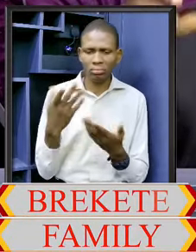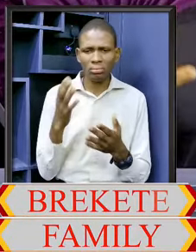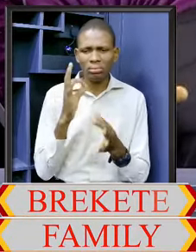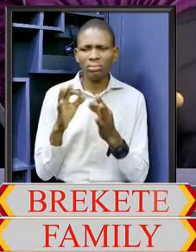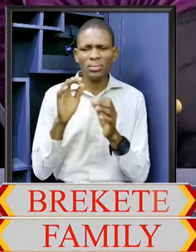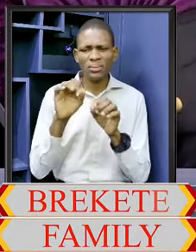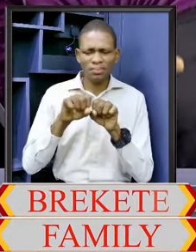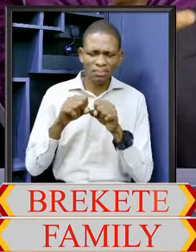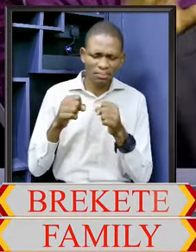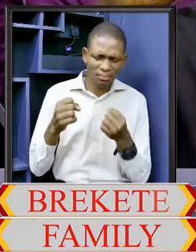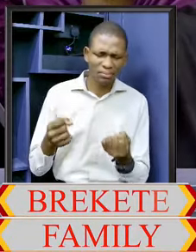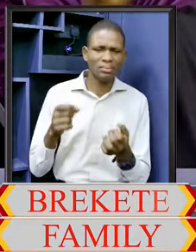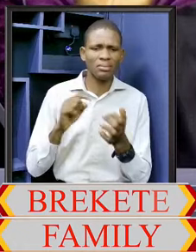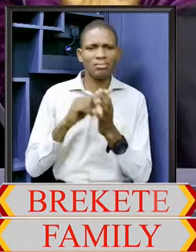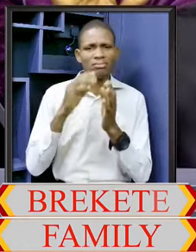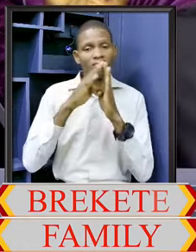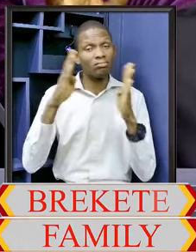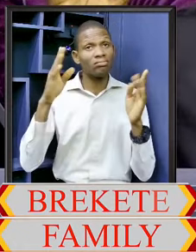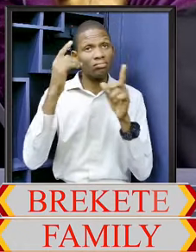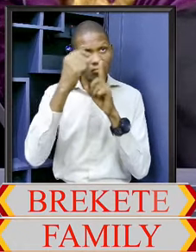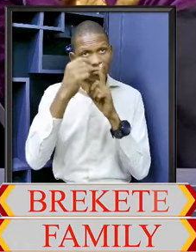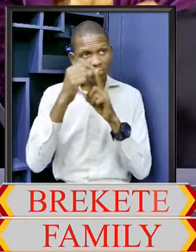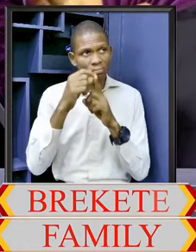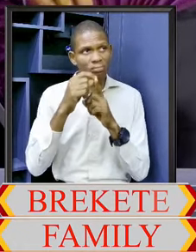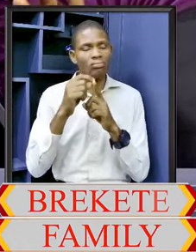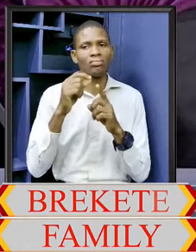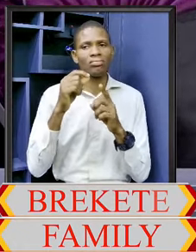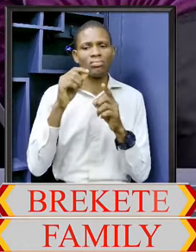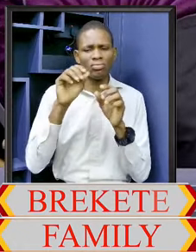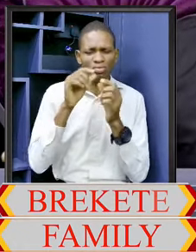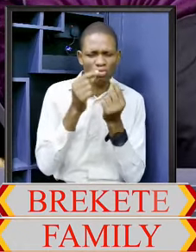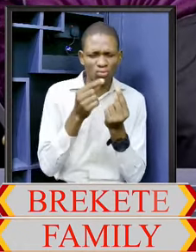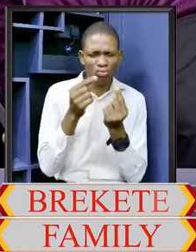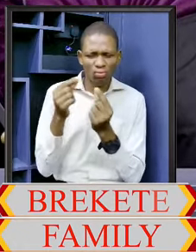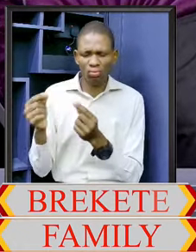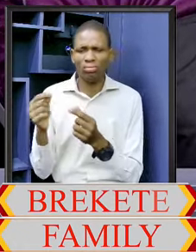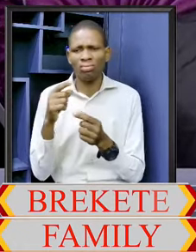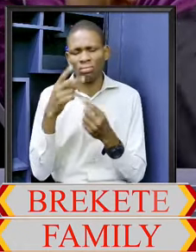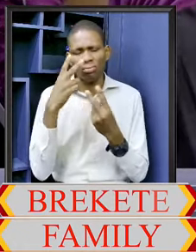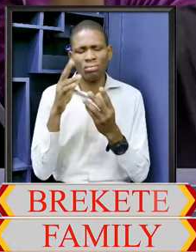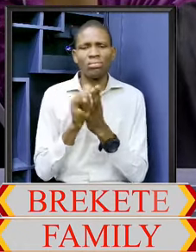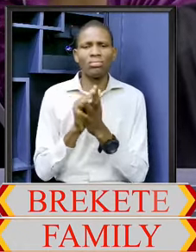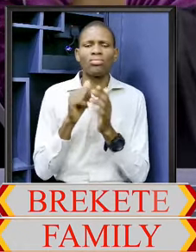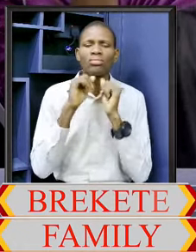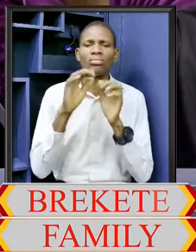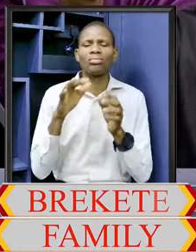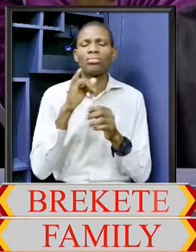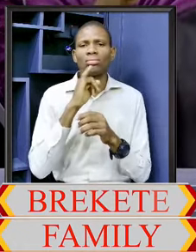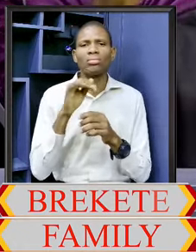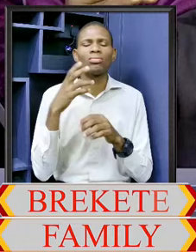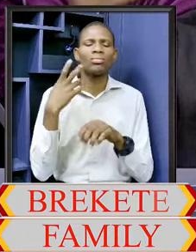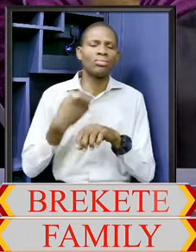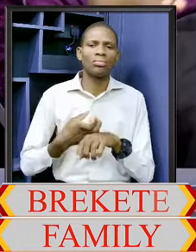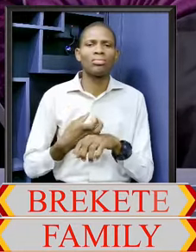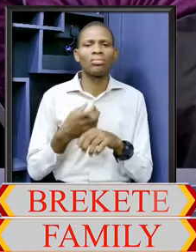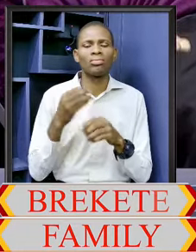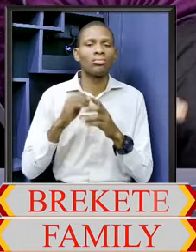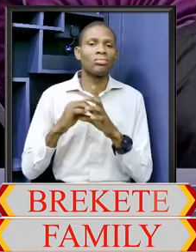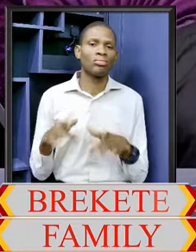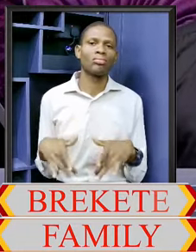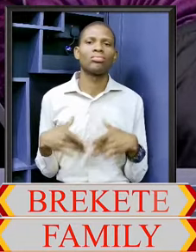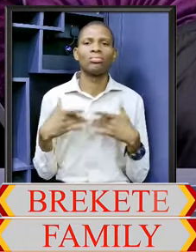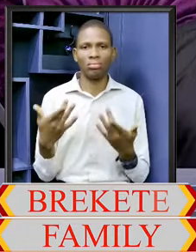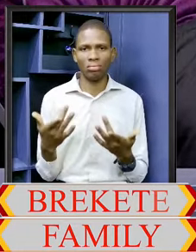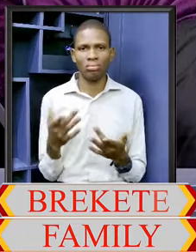small, small bits, you just find that nothing really did difficult for life per se. If you can break them into simple, simple,